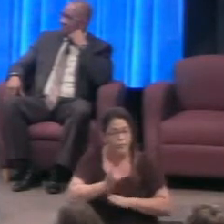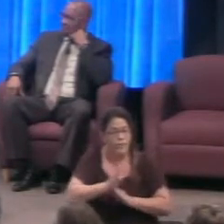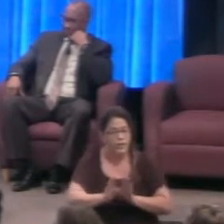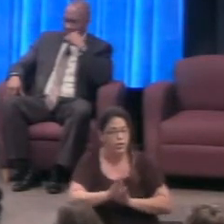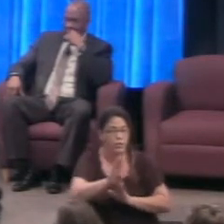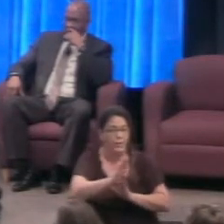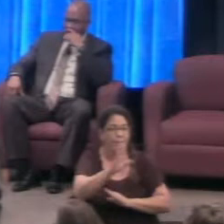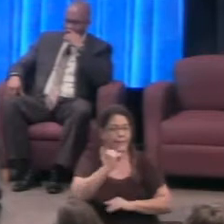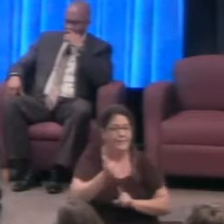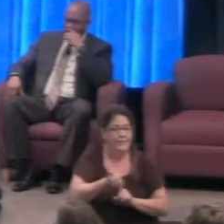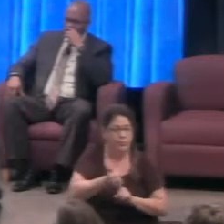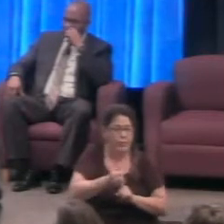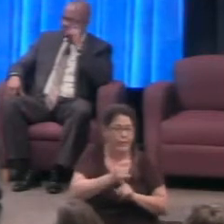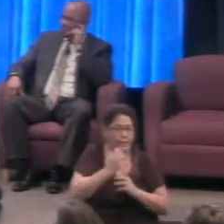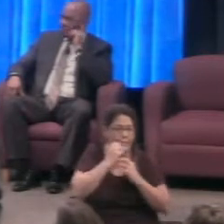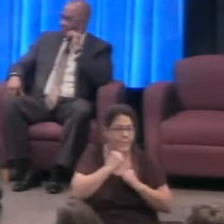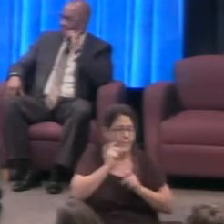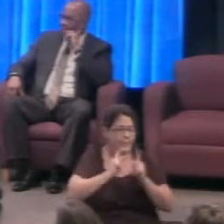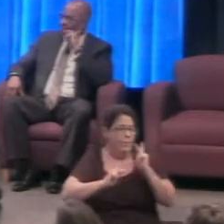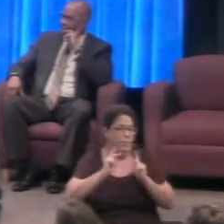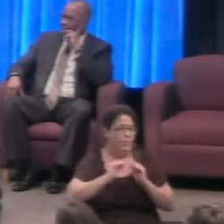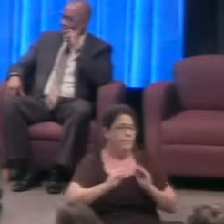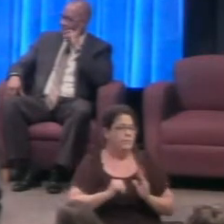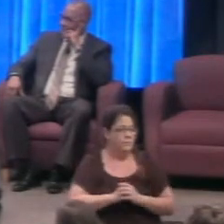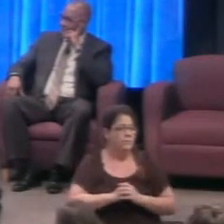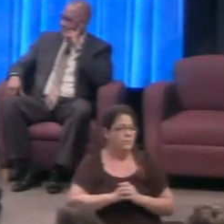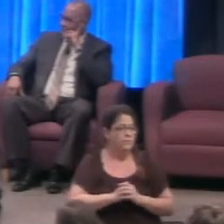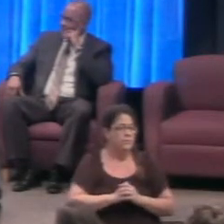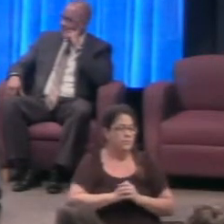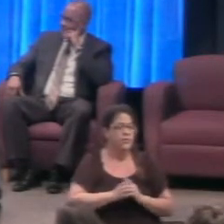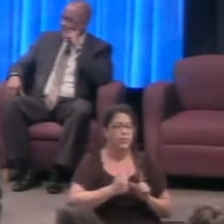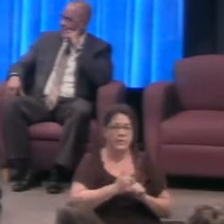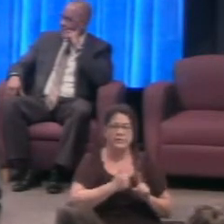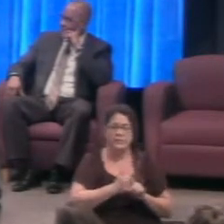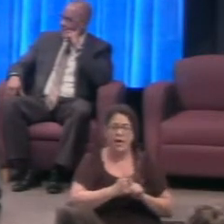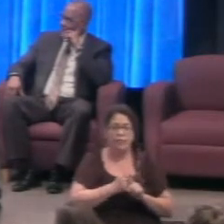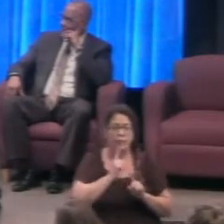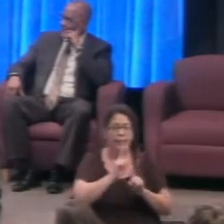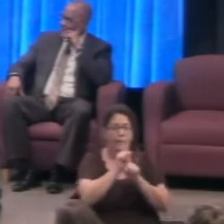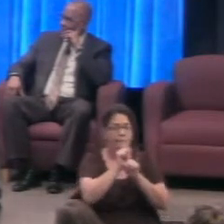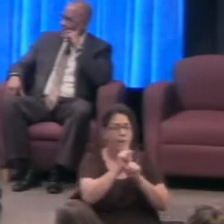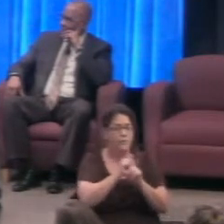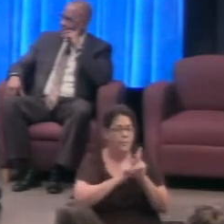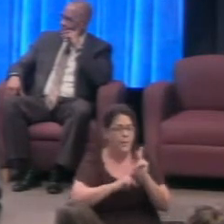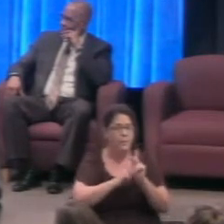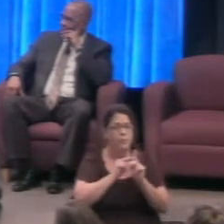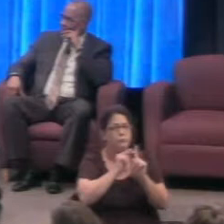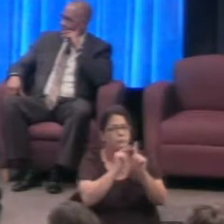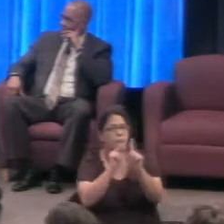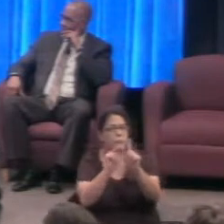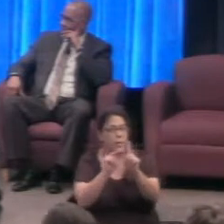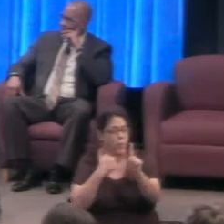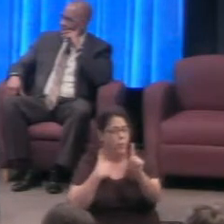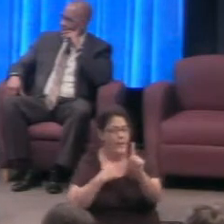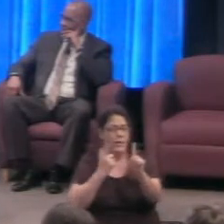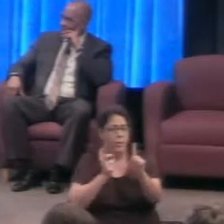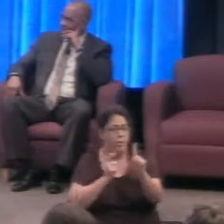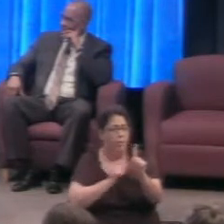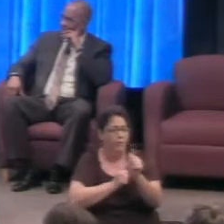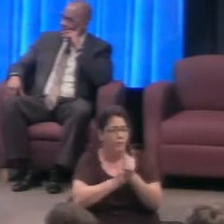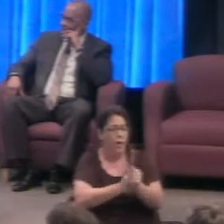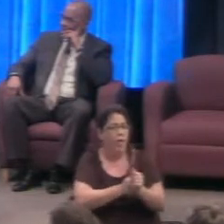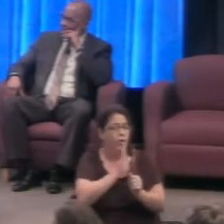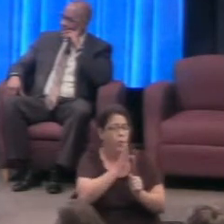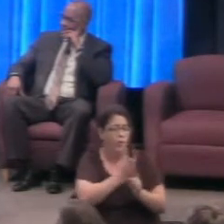people. And it's just that you're a mentor and really someone to kind of model a career after as well.